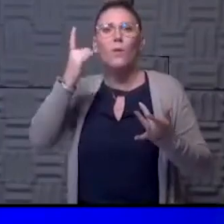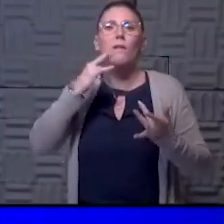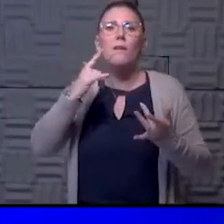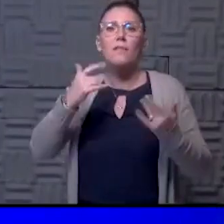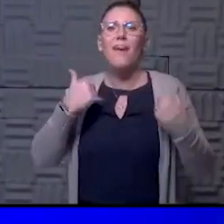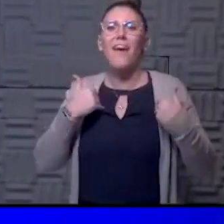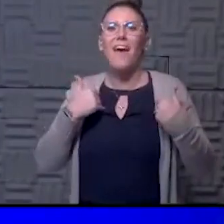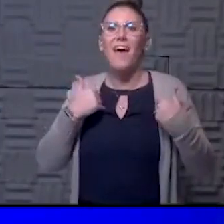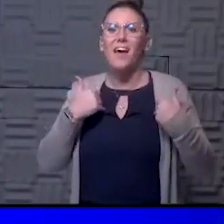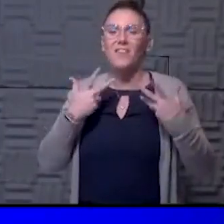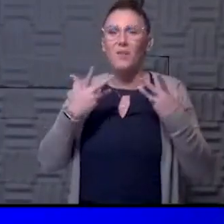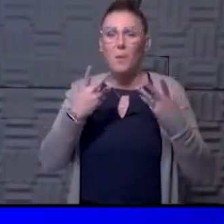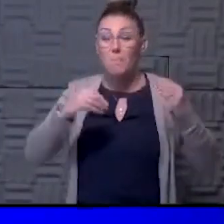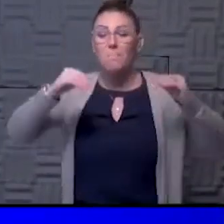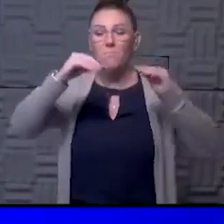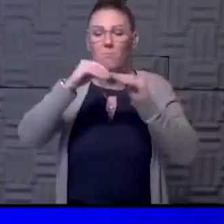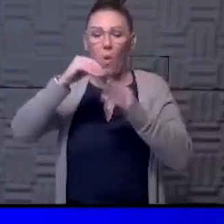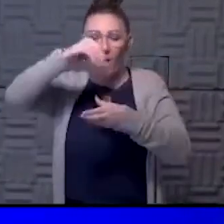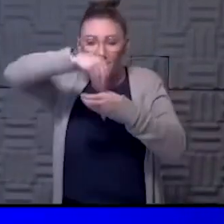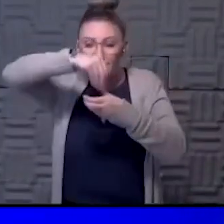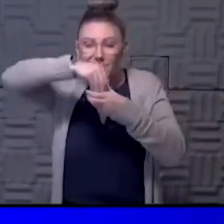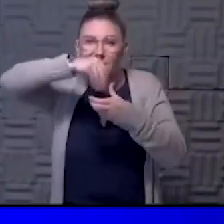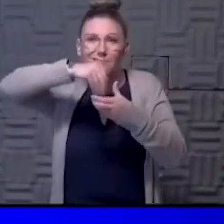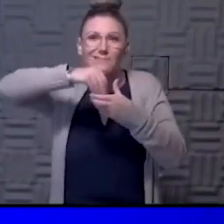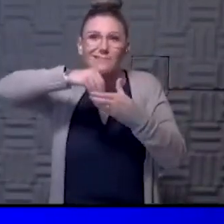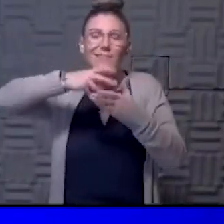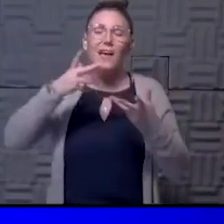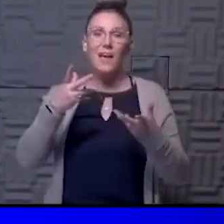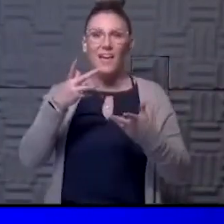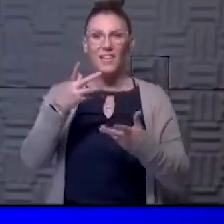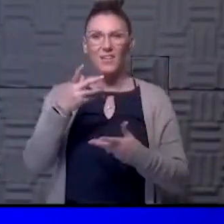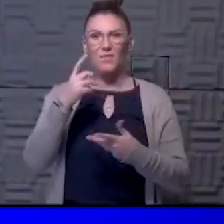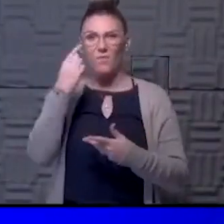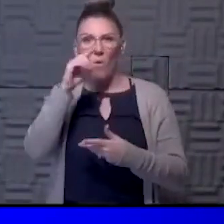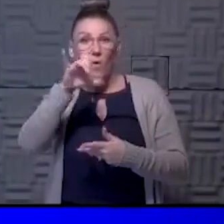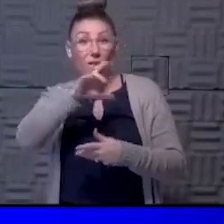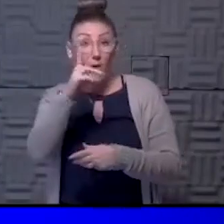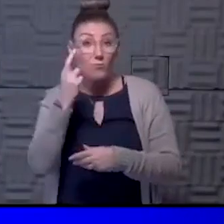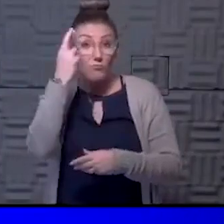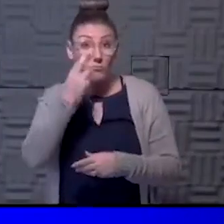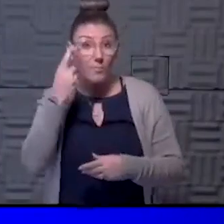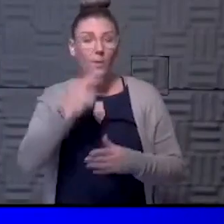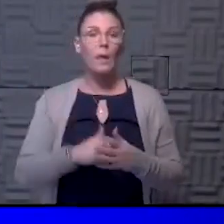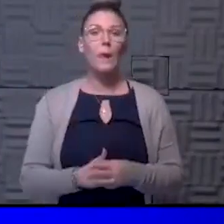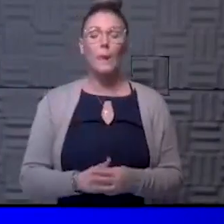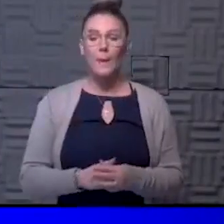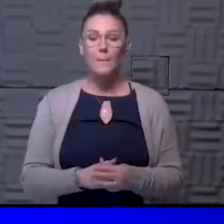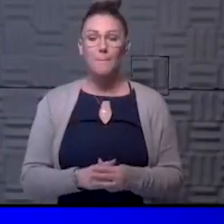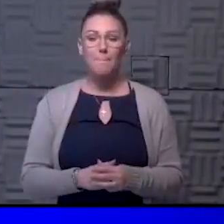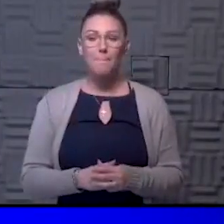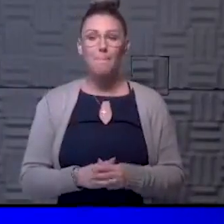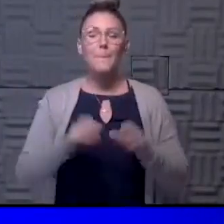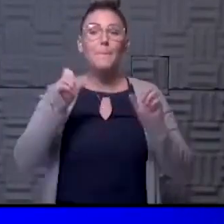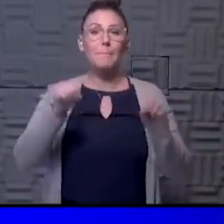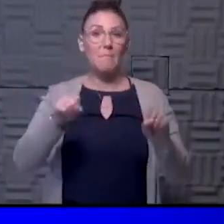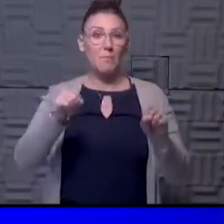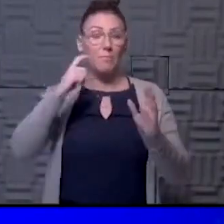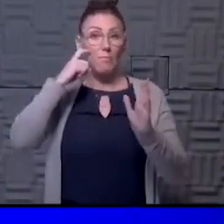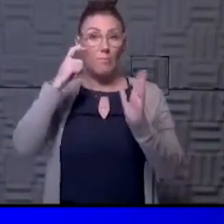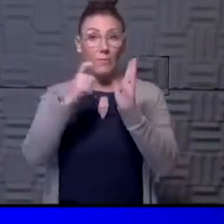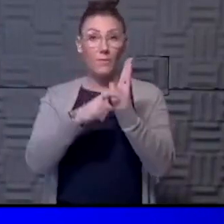cocktail just in case there was an escape variant or something of that nature. So it's just they're able to